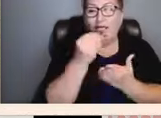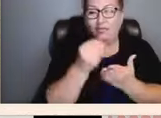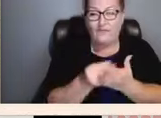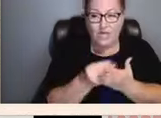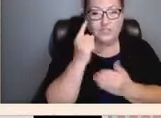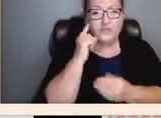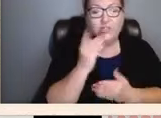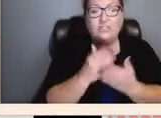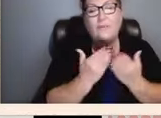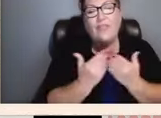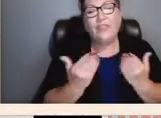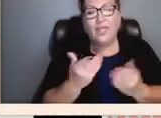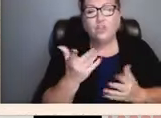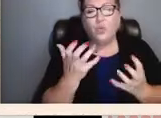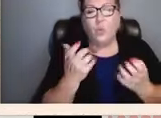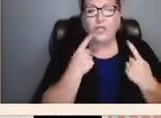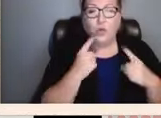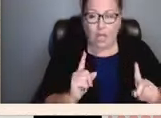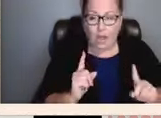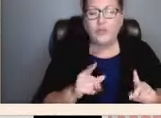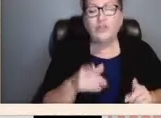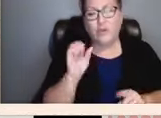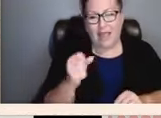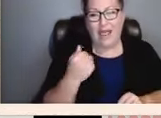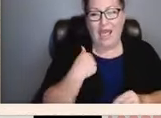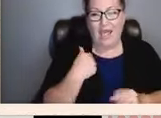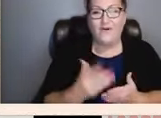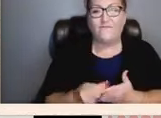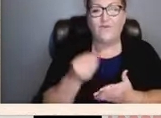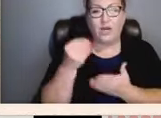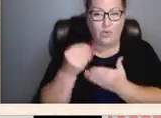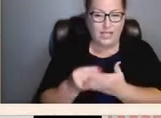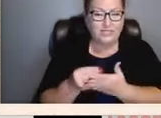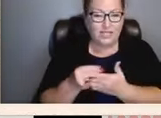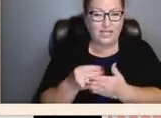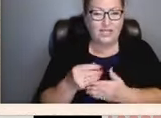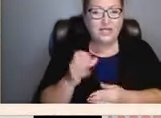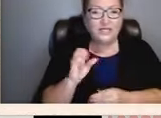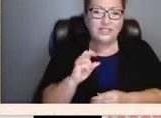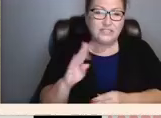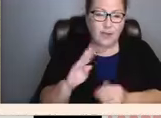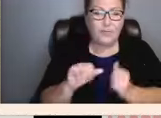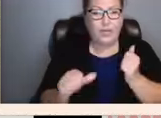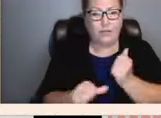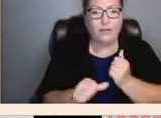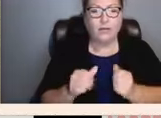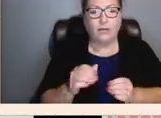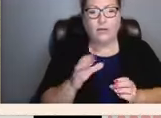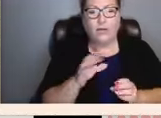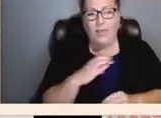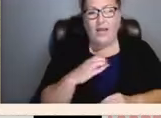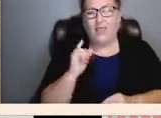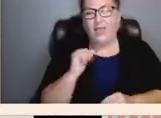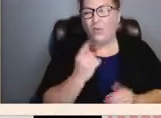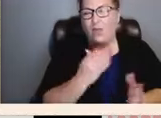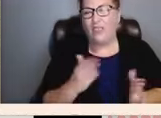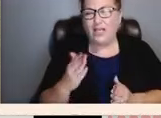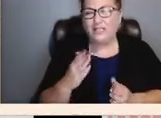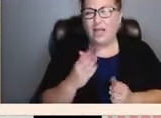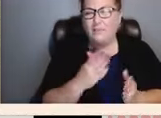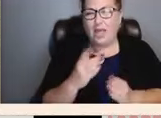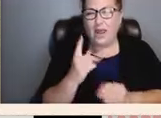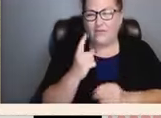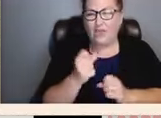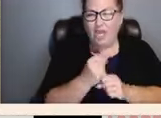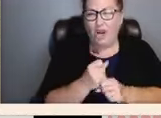want to accomplish, you can have a fundraising subcommittee. And that's one of the things that they plan throughout the year. Their car washes, selling